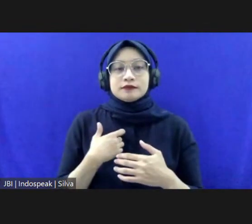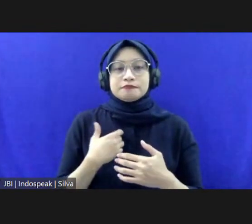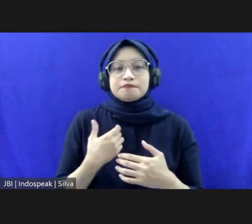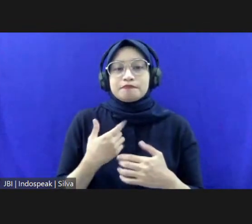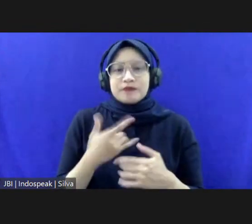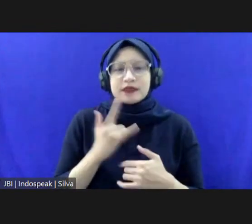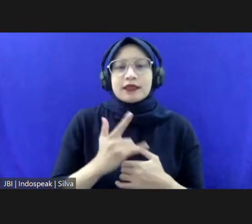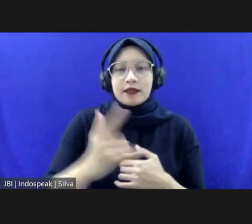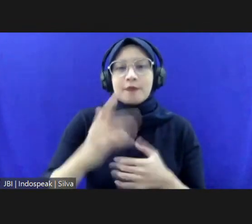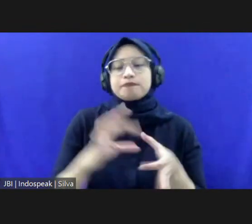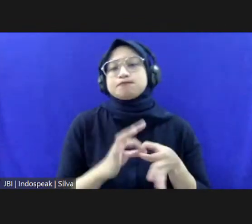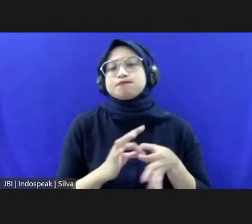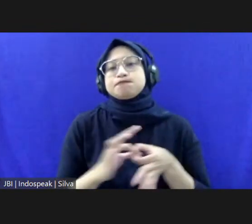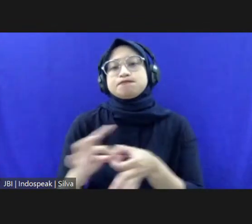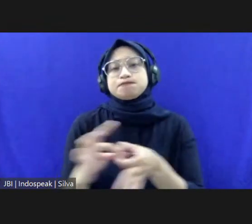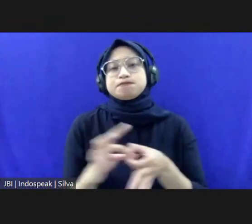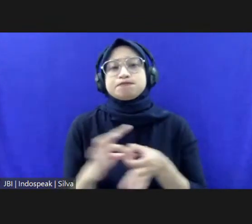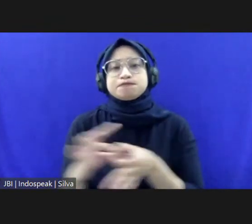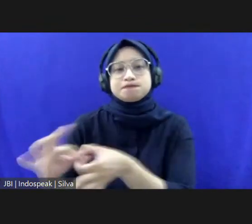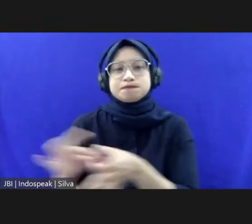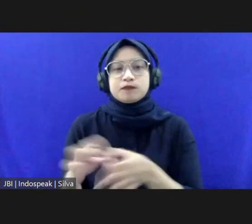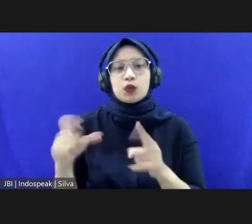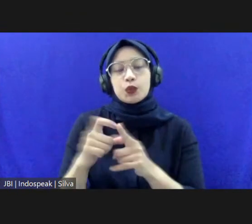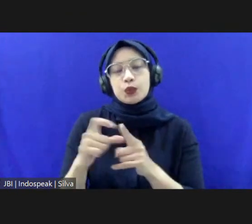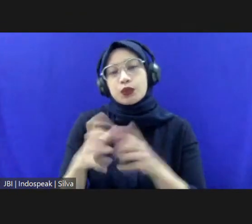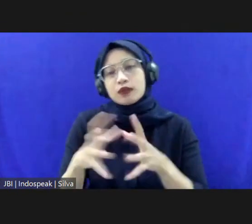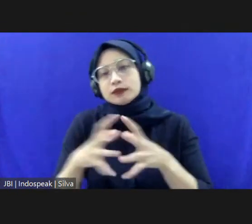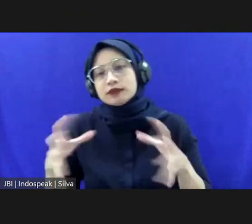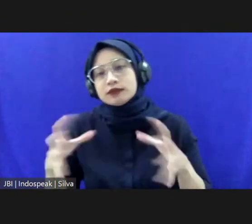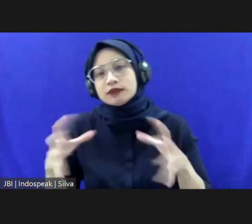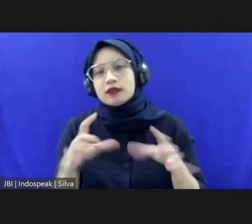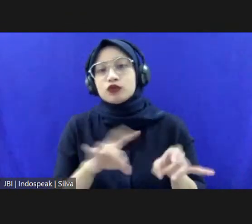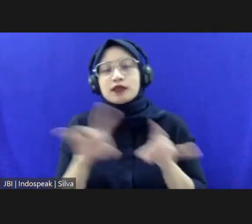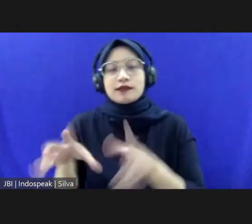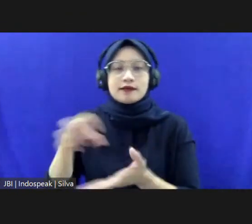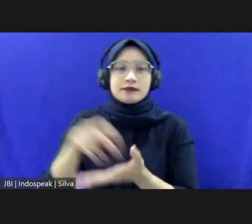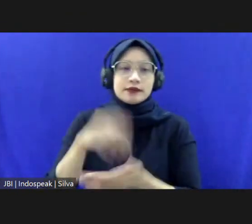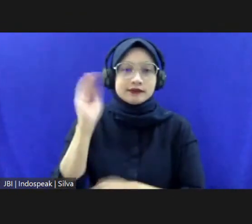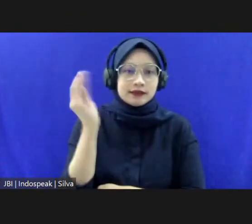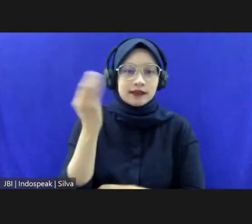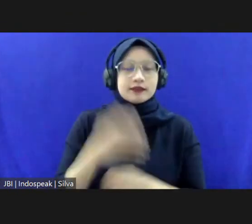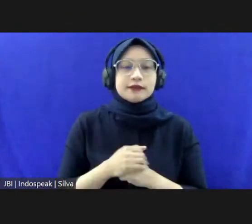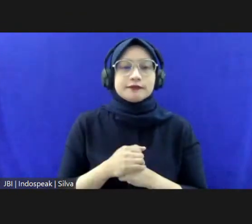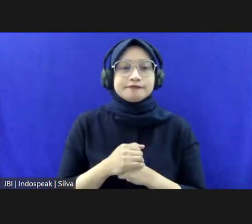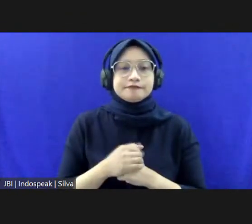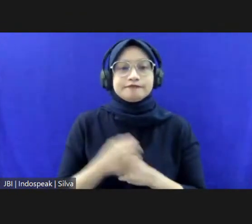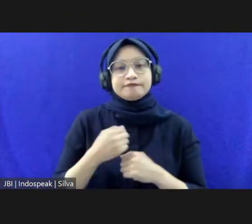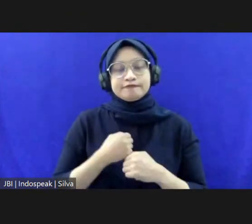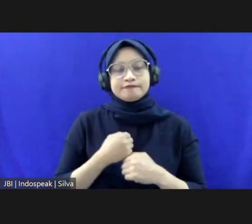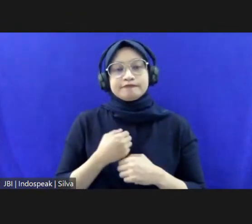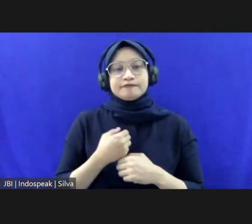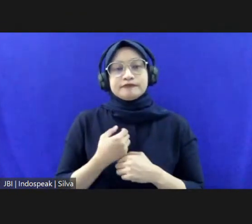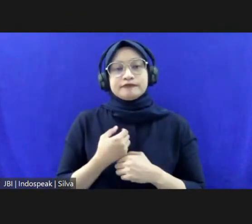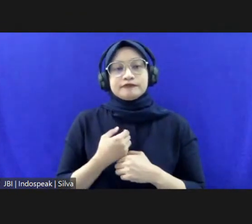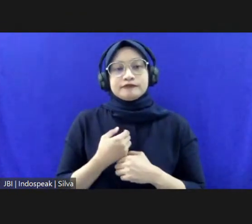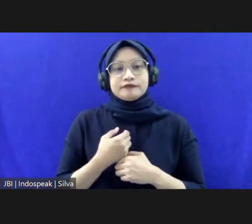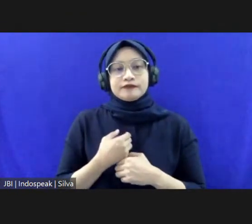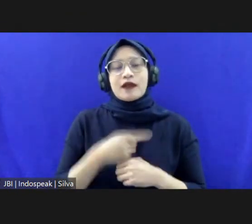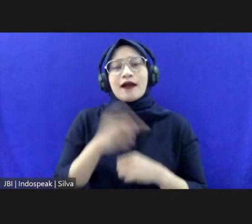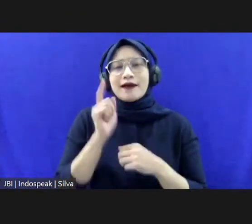Williams and her team in our upcoming Australia update. Allow me to close with an Indonesian saying about